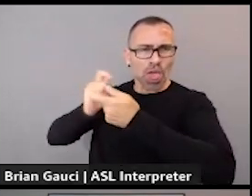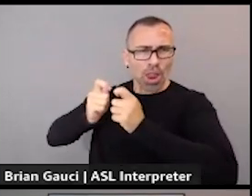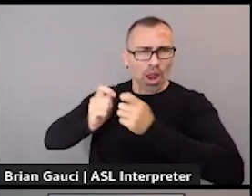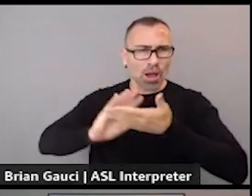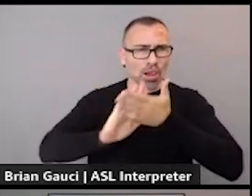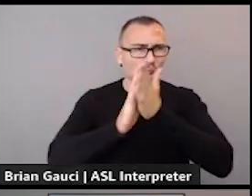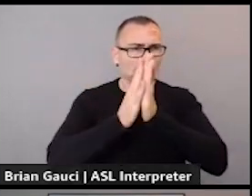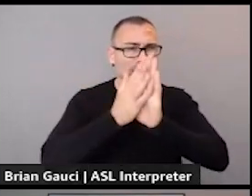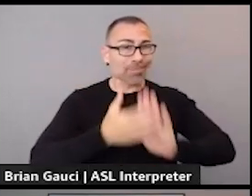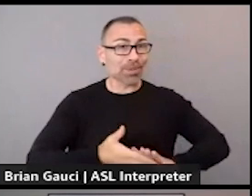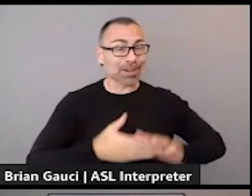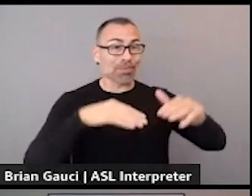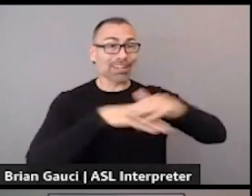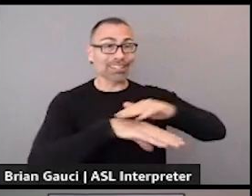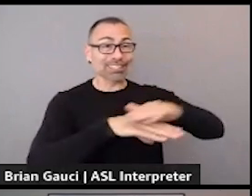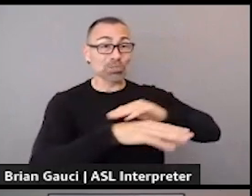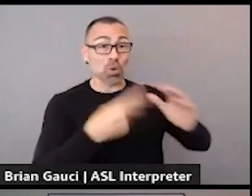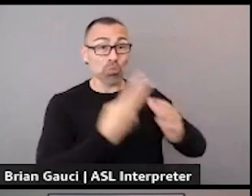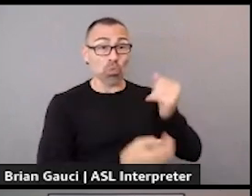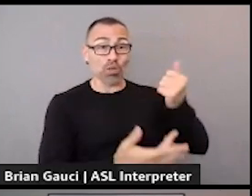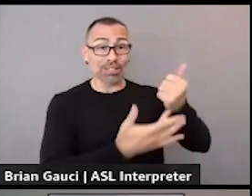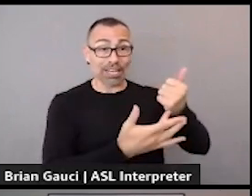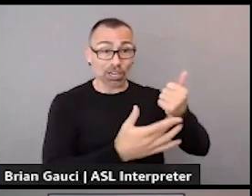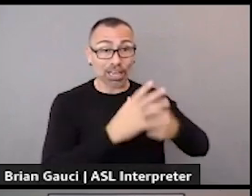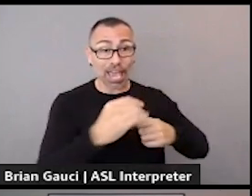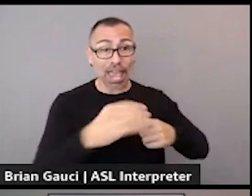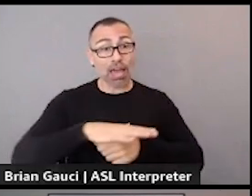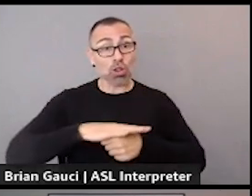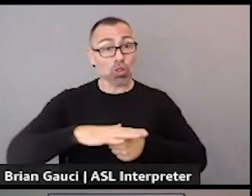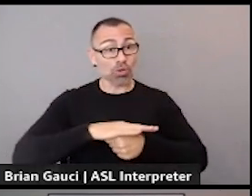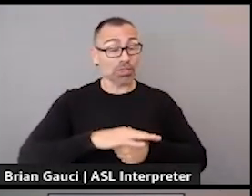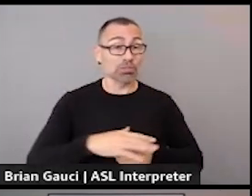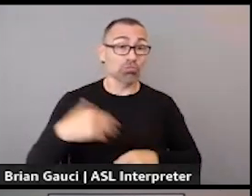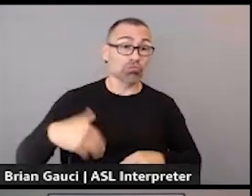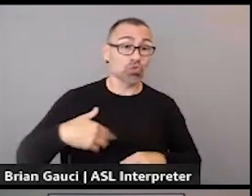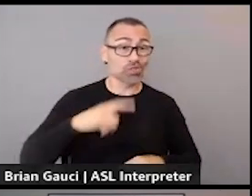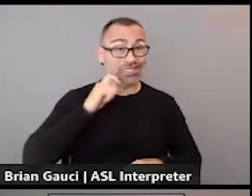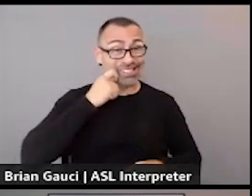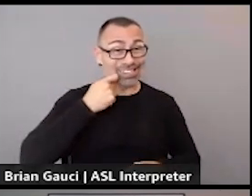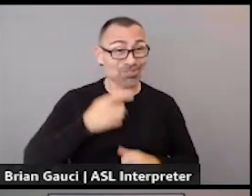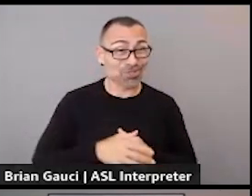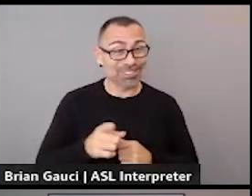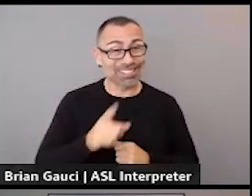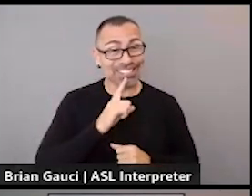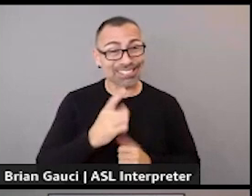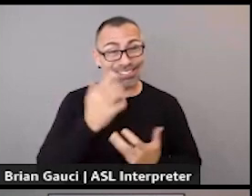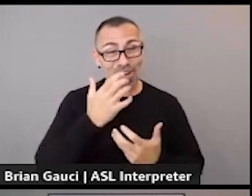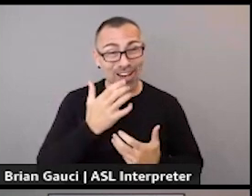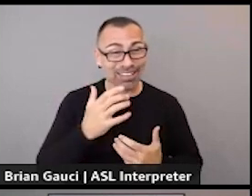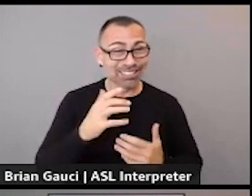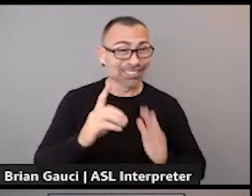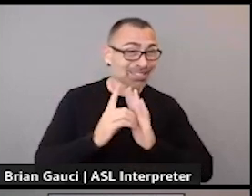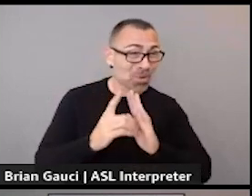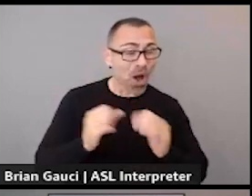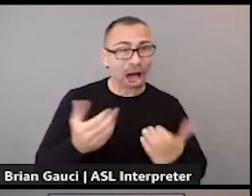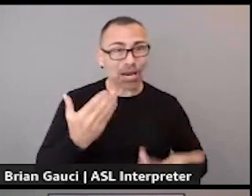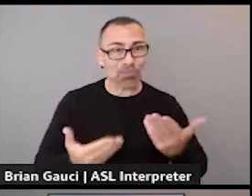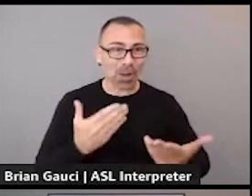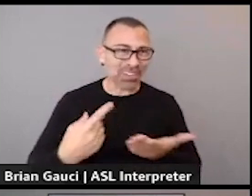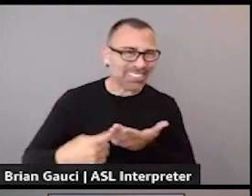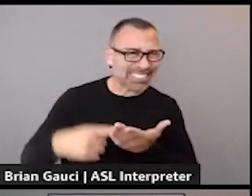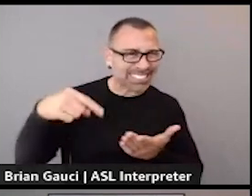stop interrupting your demo. That's okay. Yeah, That's how, like Nick just told everybody in the comments, that's how you know that we're live. So if you're just joining us, this